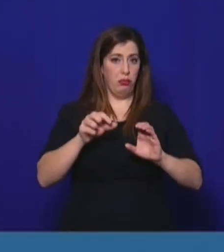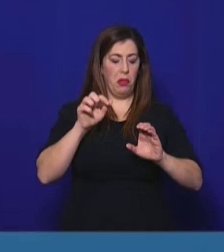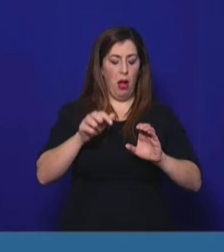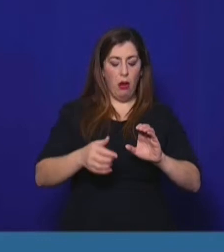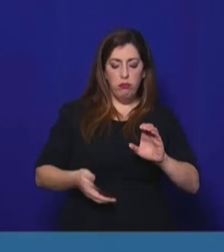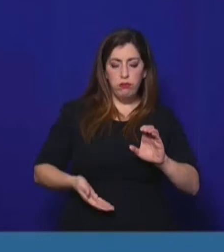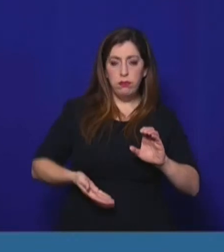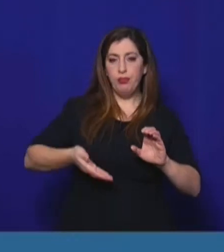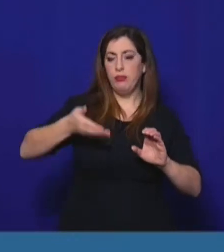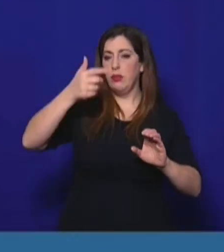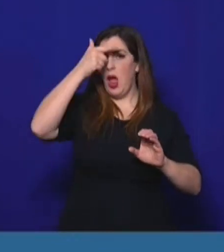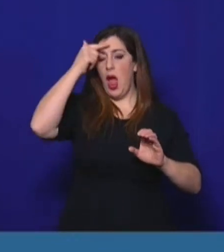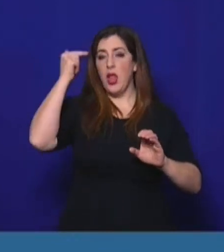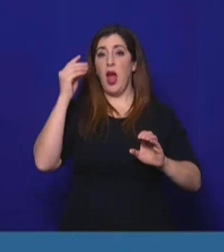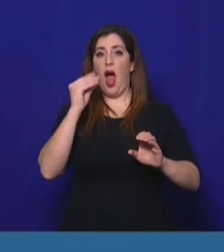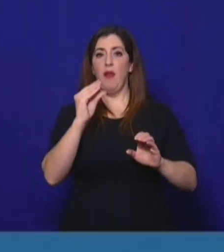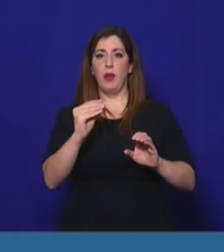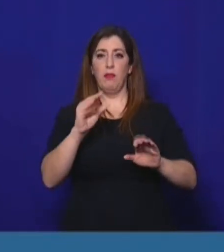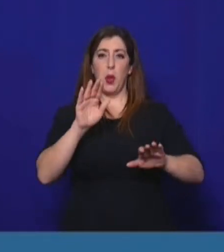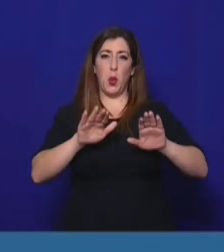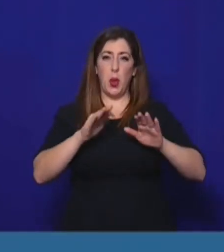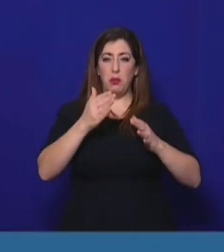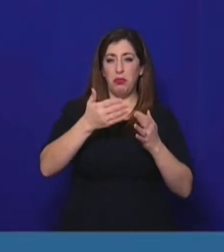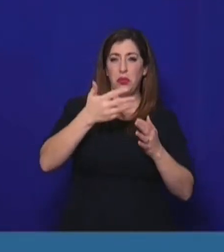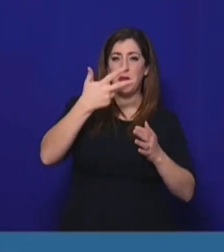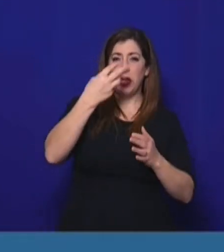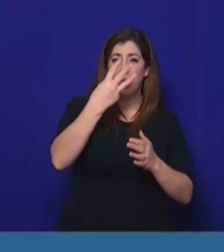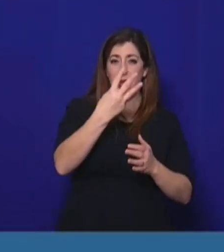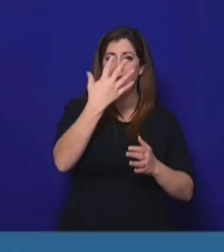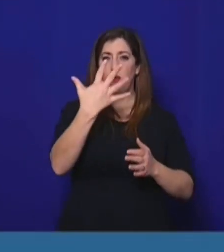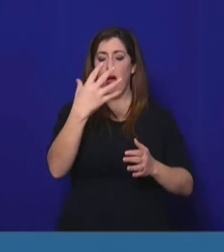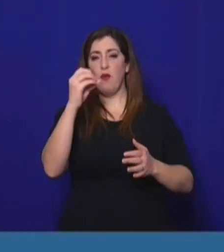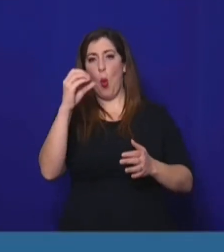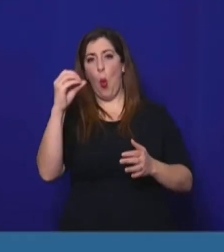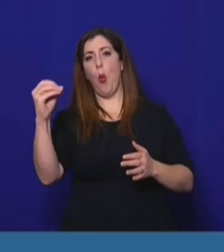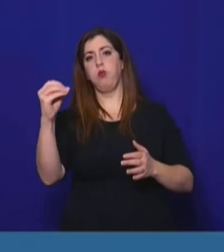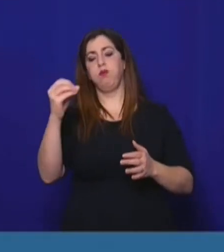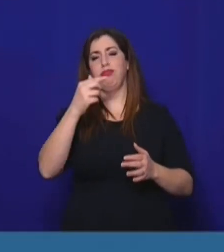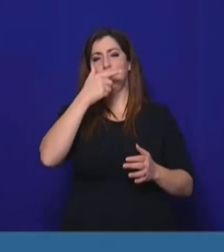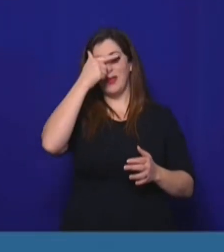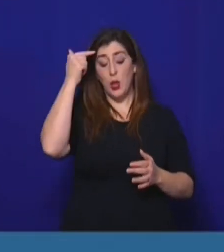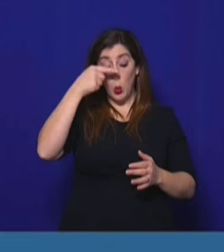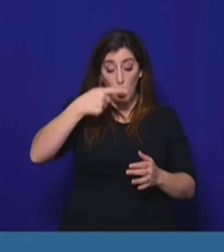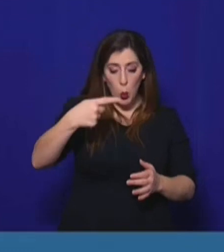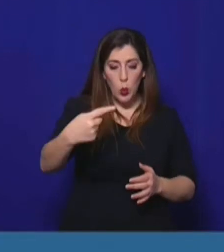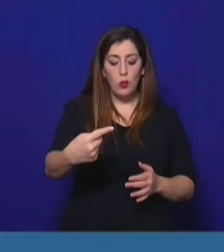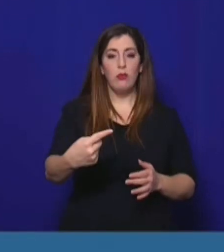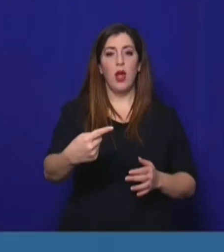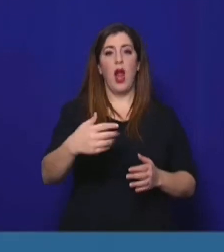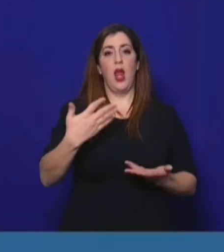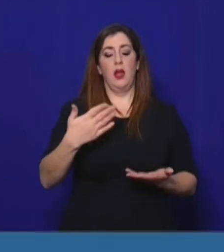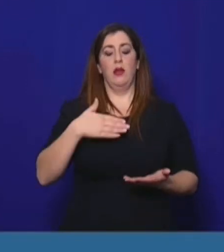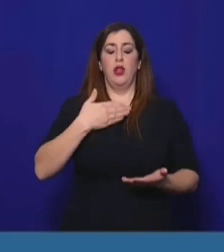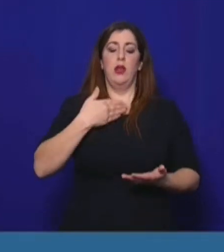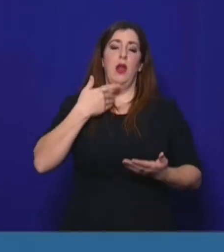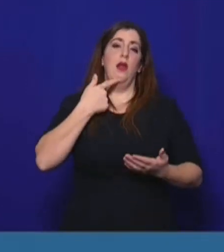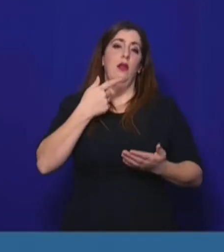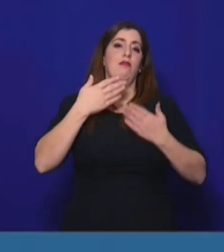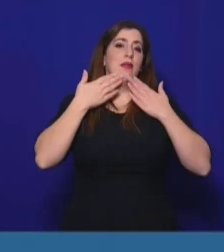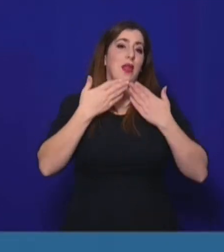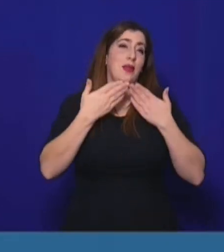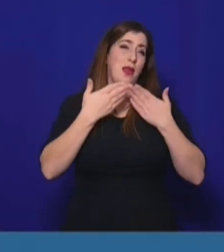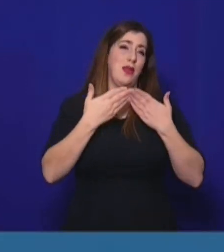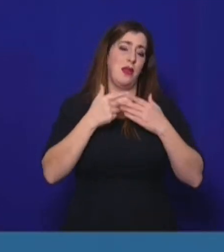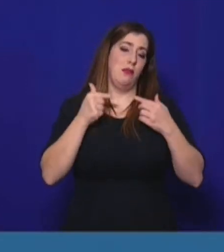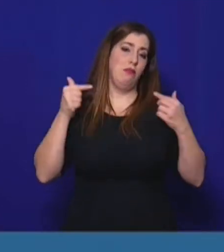qed ikollna beħt ieħor jisu 3500 tests kuljum. U minn hawn nirringrazzja t-tim tal-laboratorju tagħna li jaħdmu lejl u